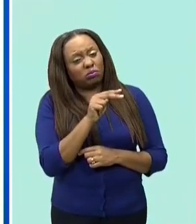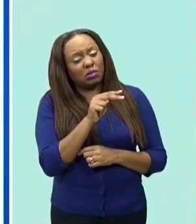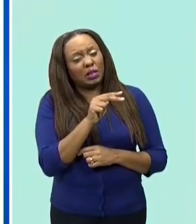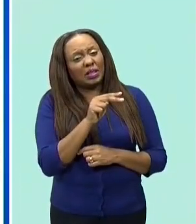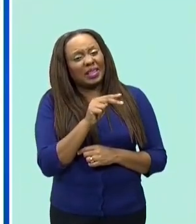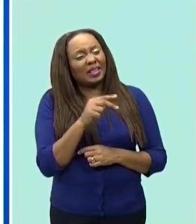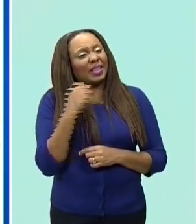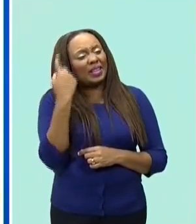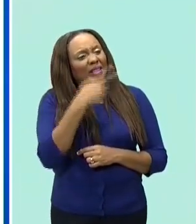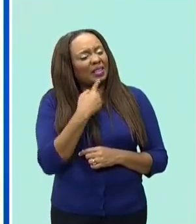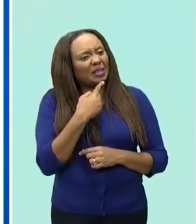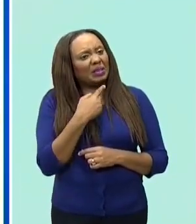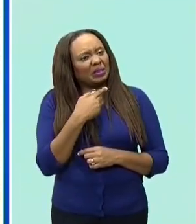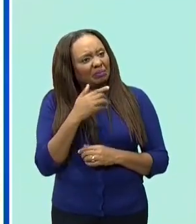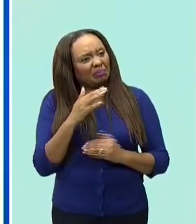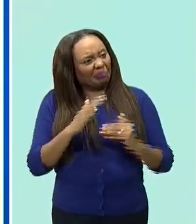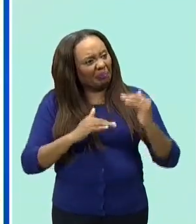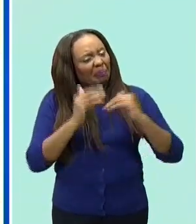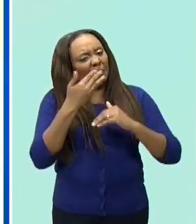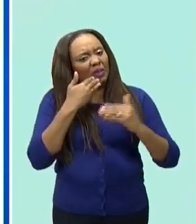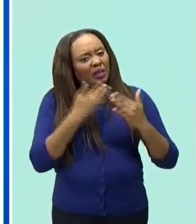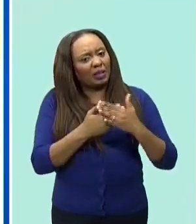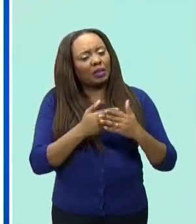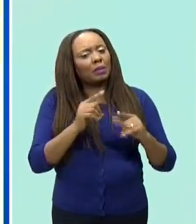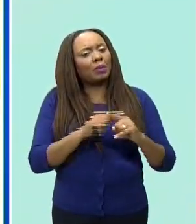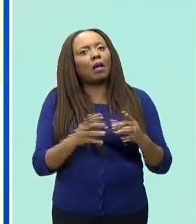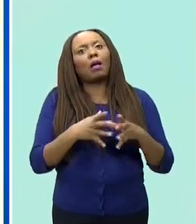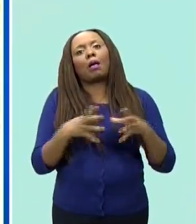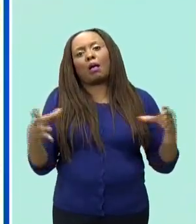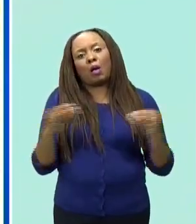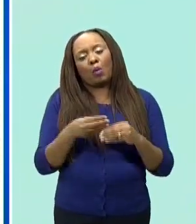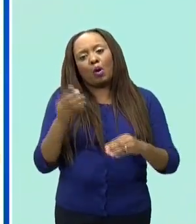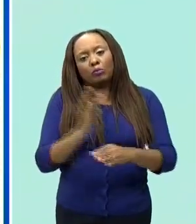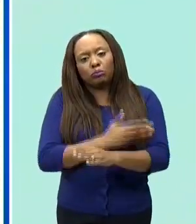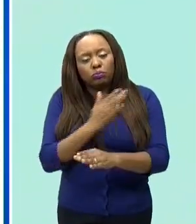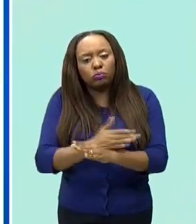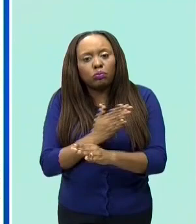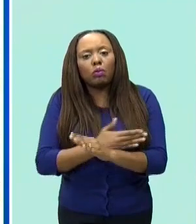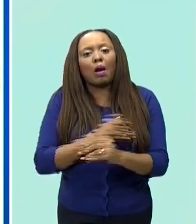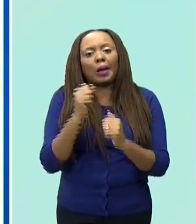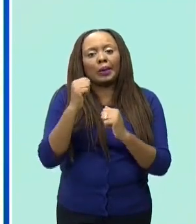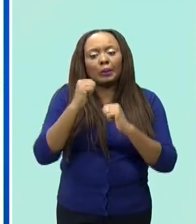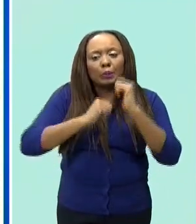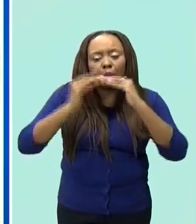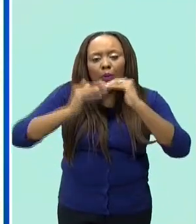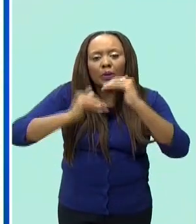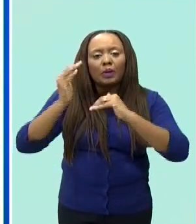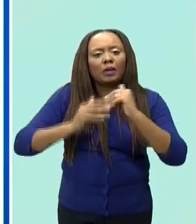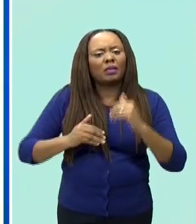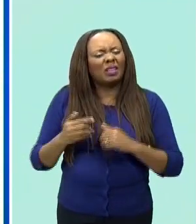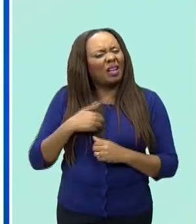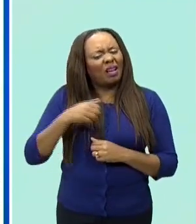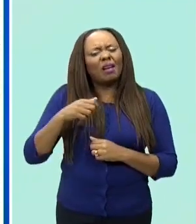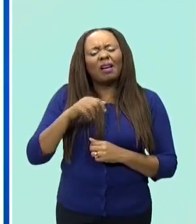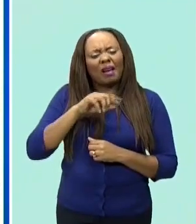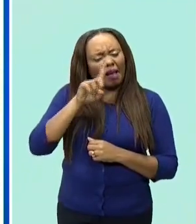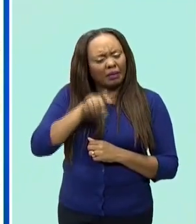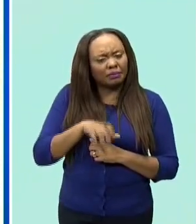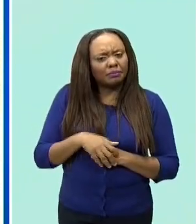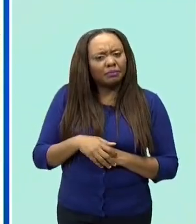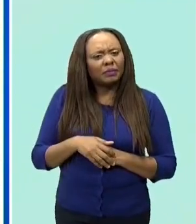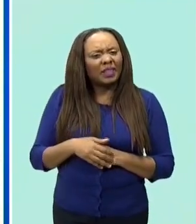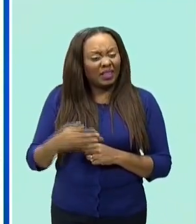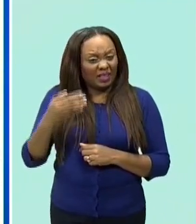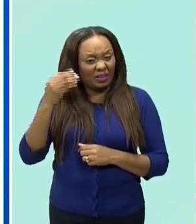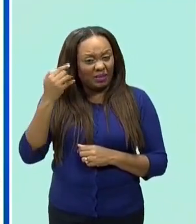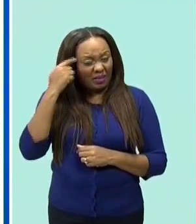section completed. Meanwhile, I also use the opportunity to ask the Koyman CEO about the ease of doing business in Barbados as a